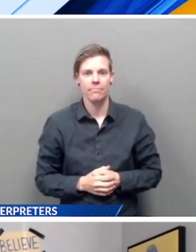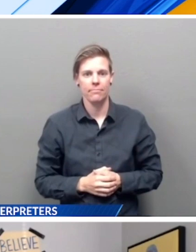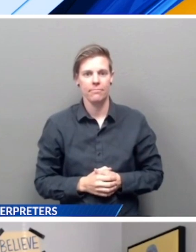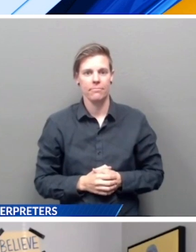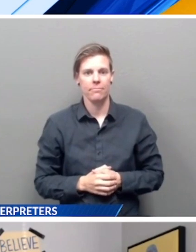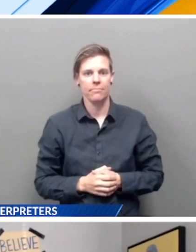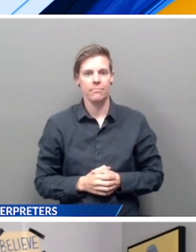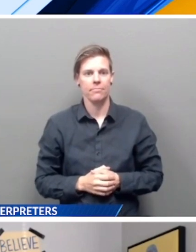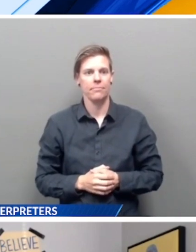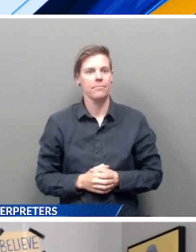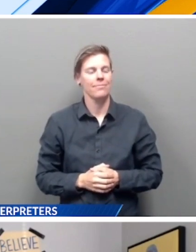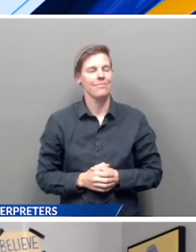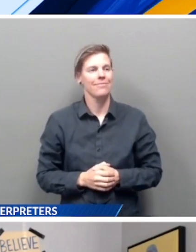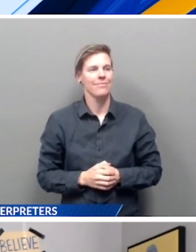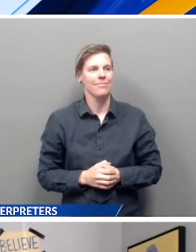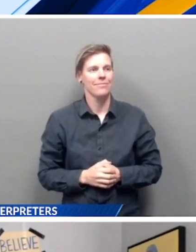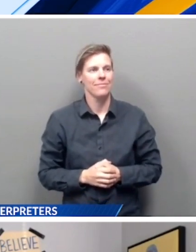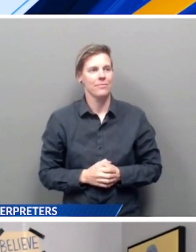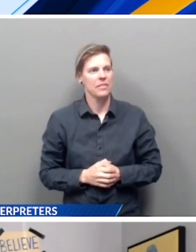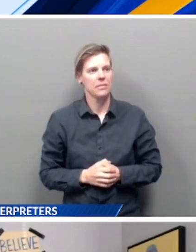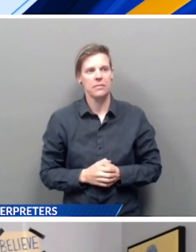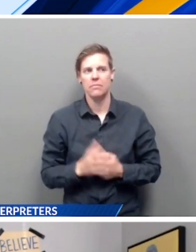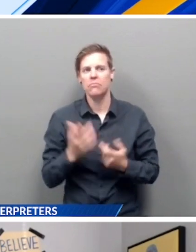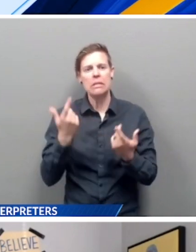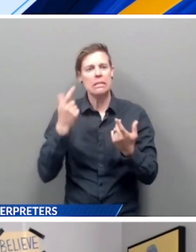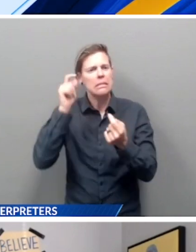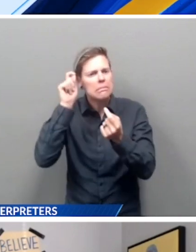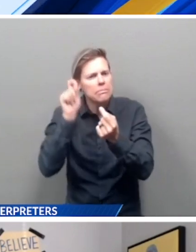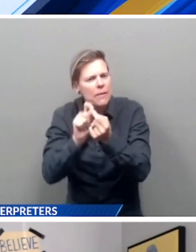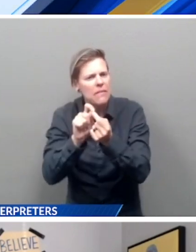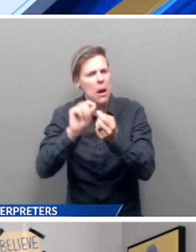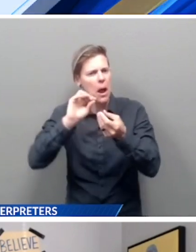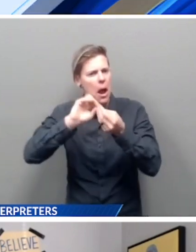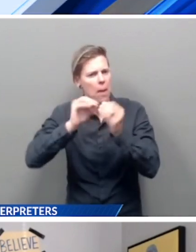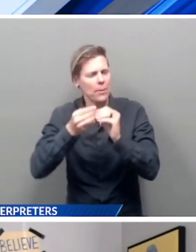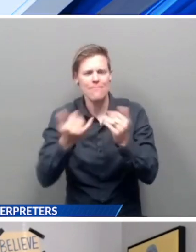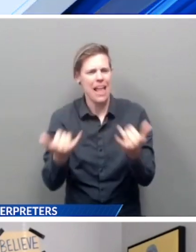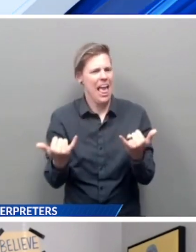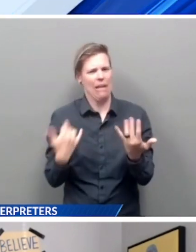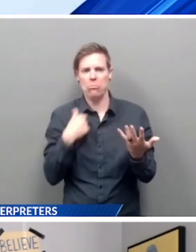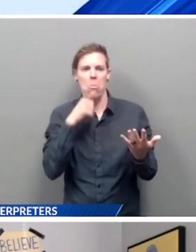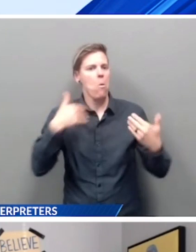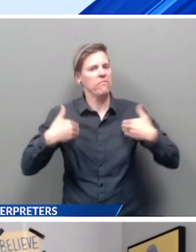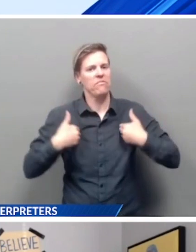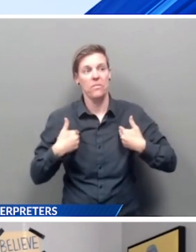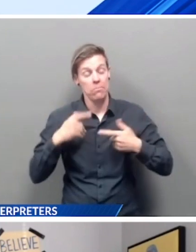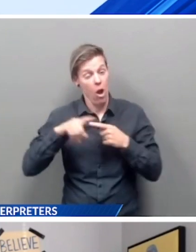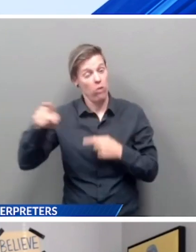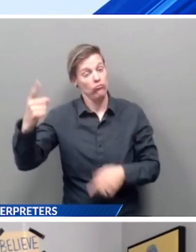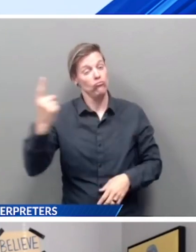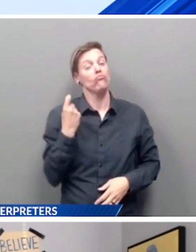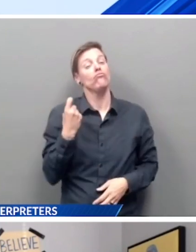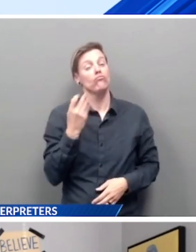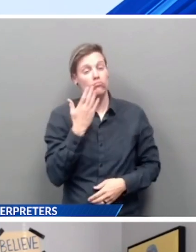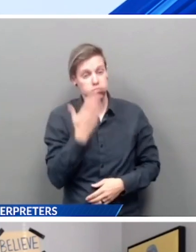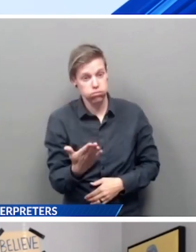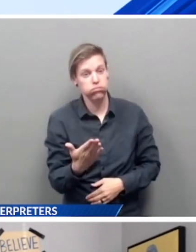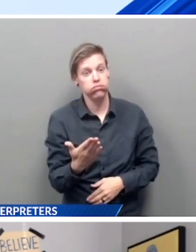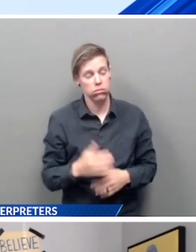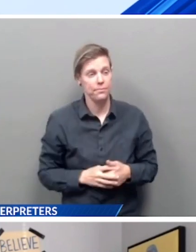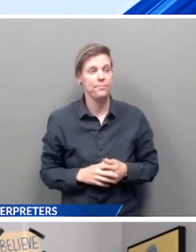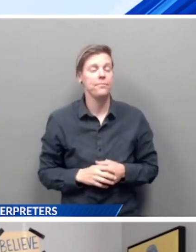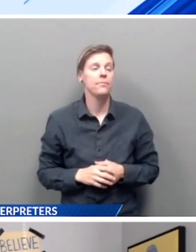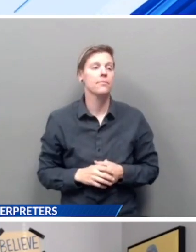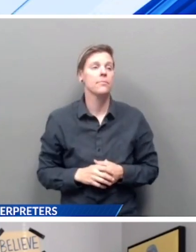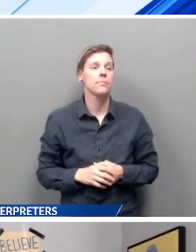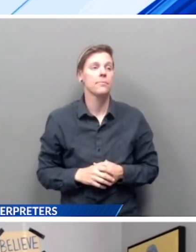I don't have the numbers in front of me. Sorry, I can pull those up, but I just want to say, yeah, great question. And I would just